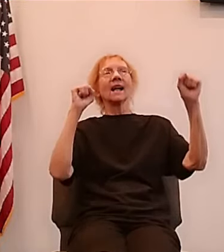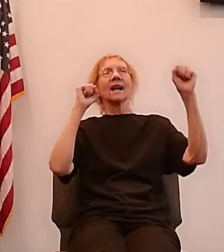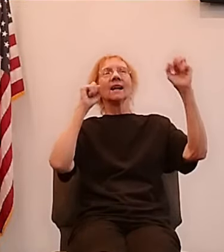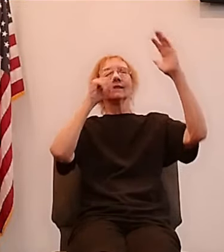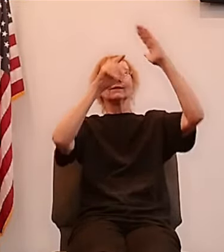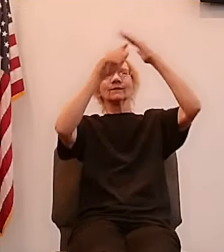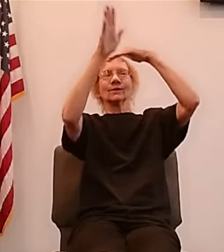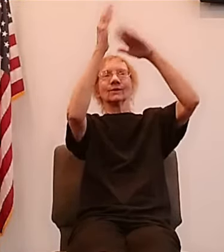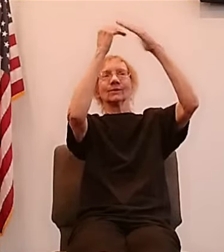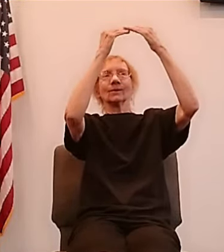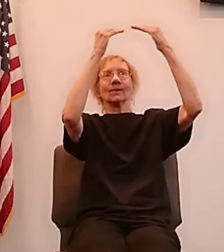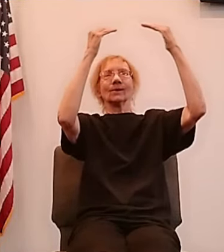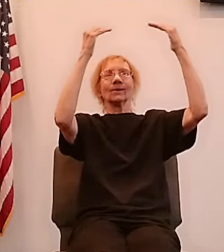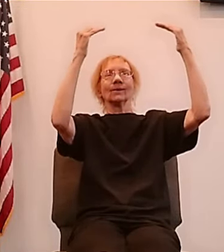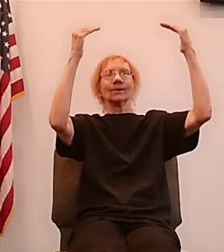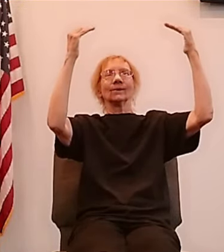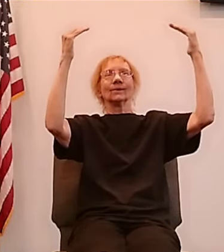safe to